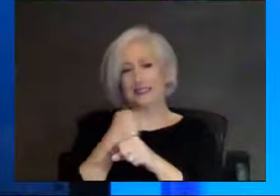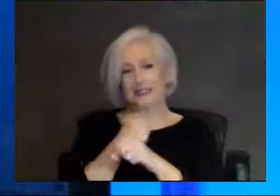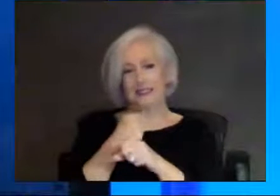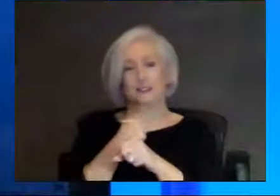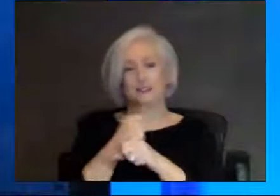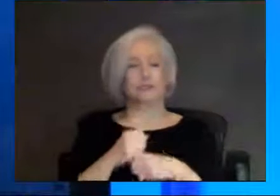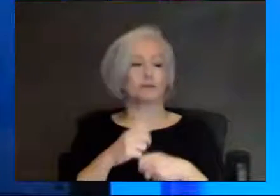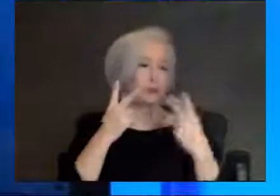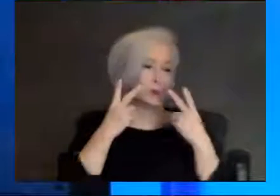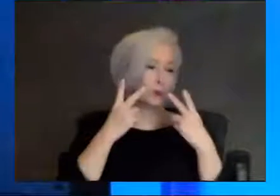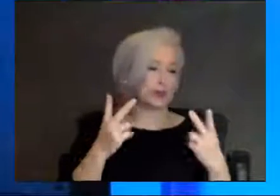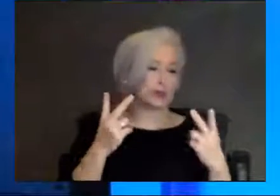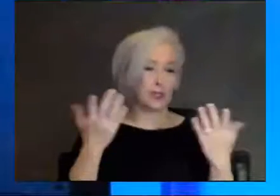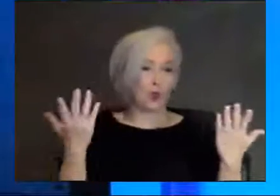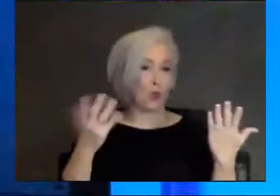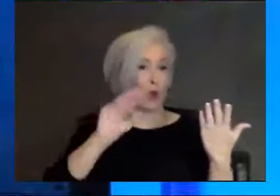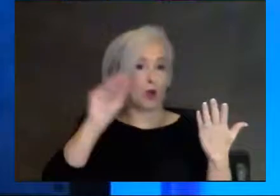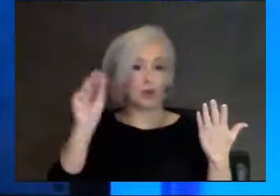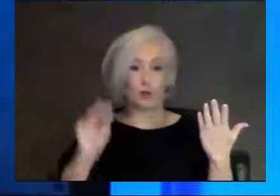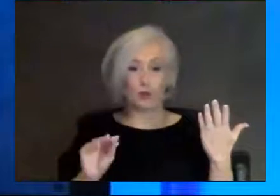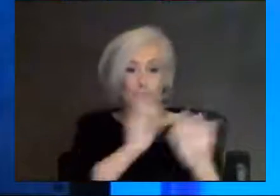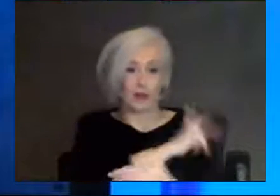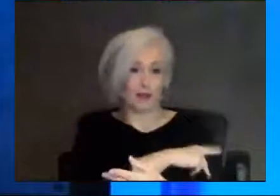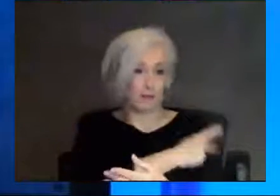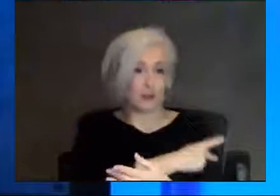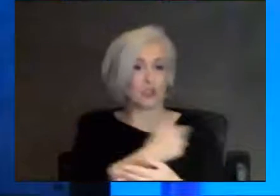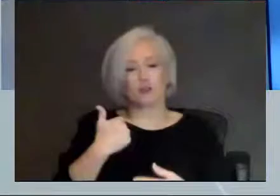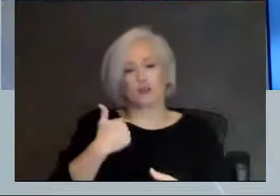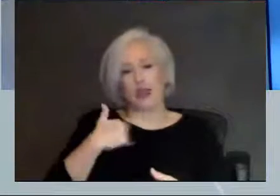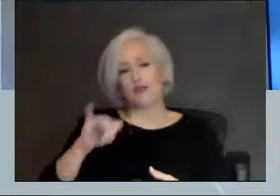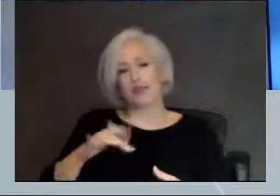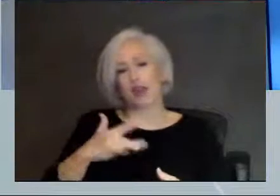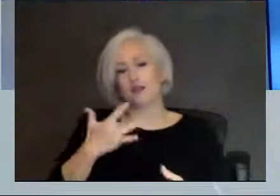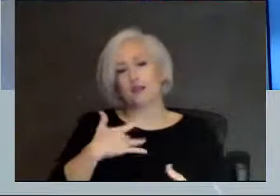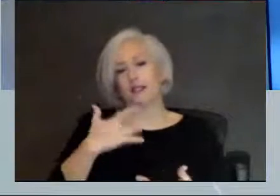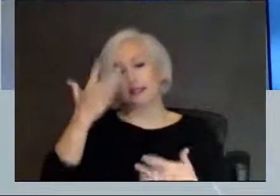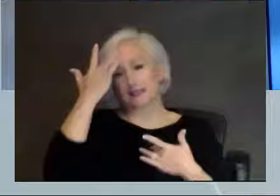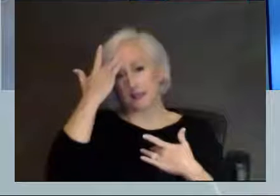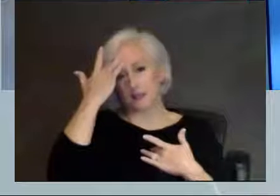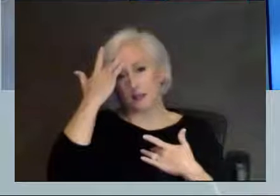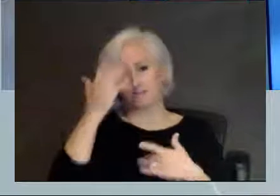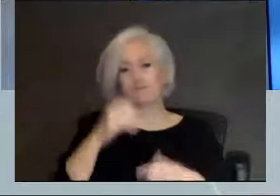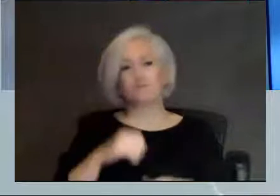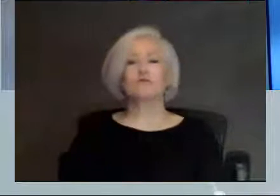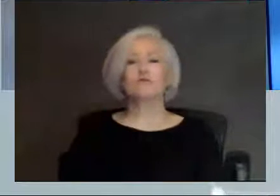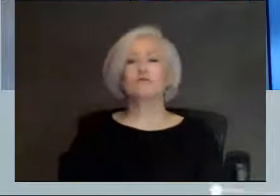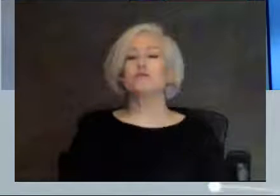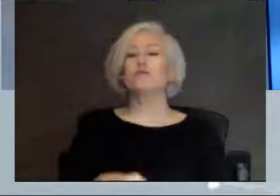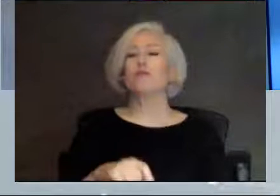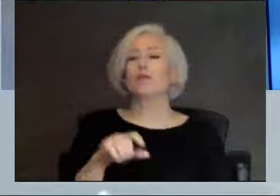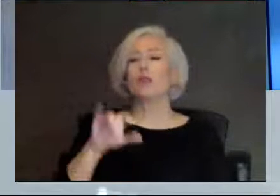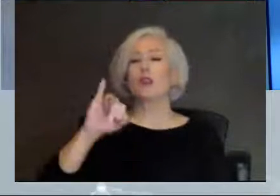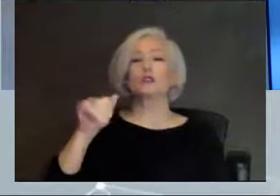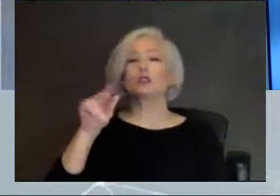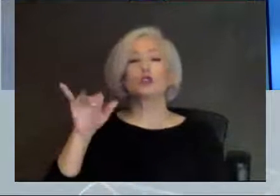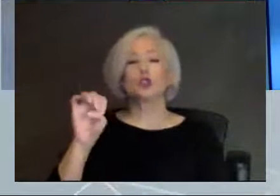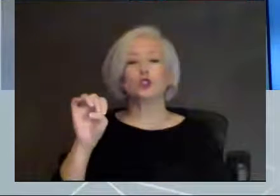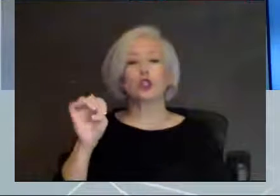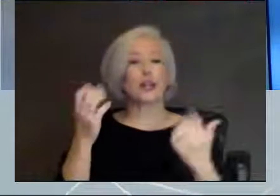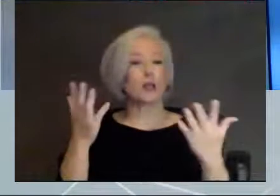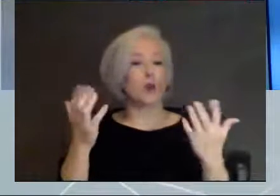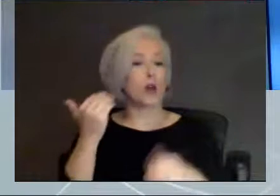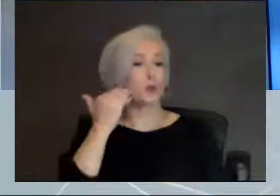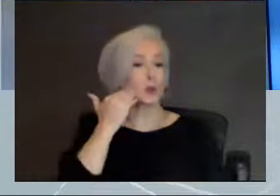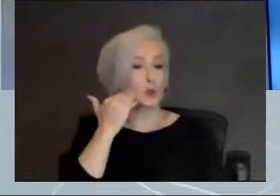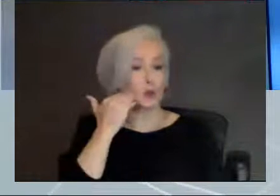what percent of patients are having this symptom. One more question from Jane. Mm-hmm. Jane would like to know if you think